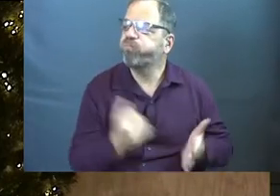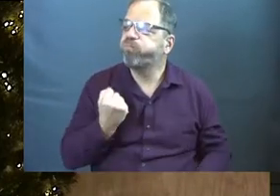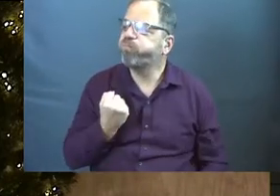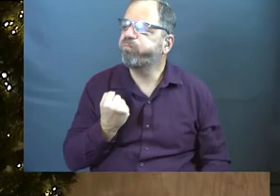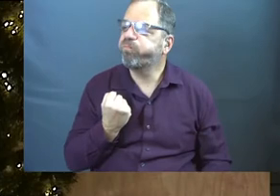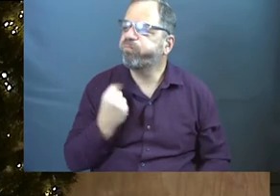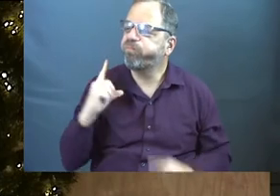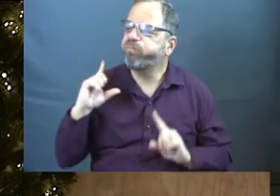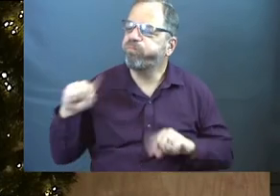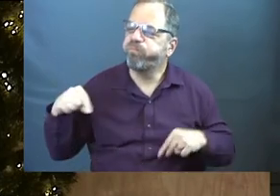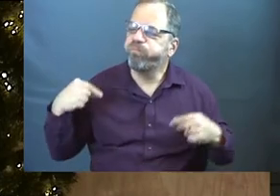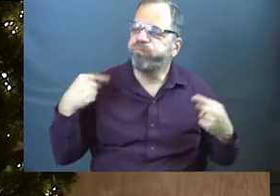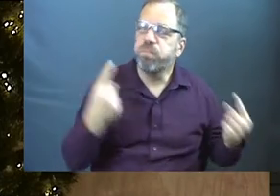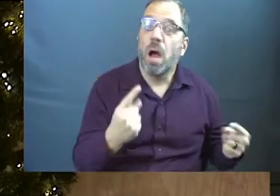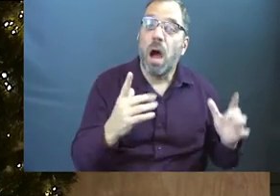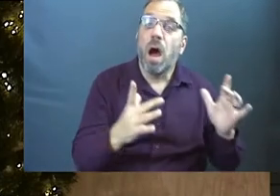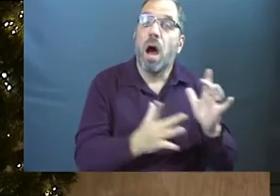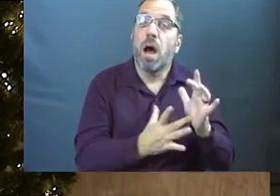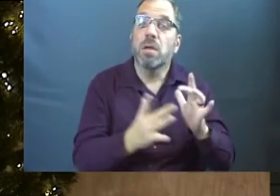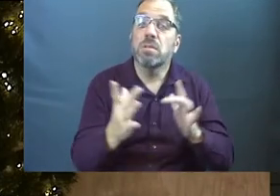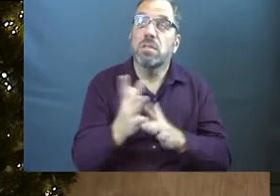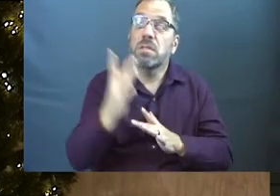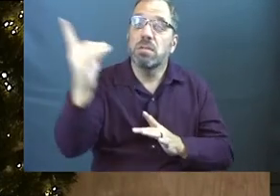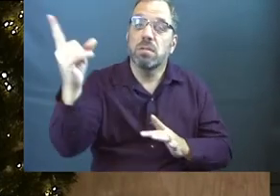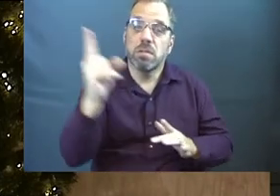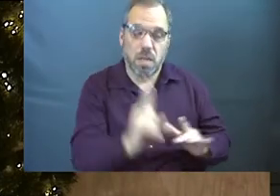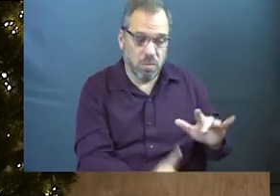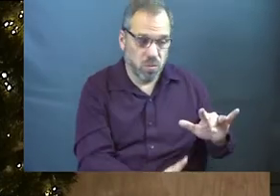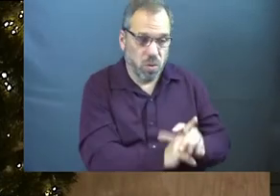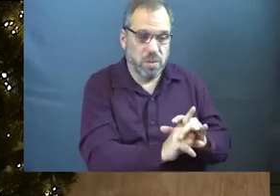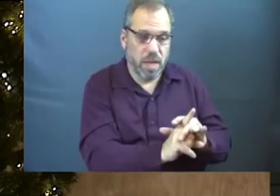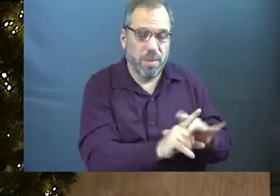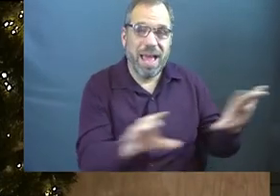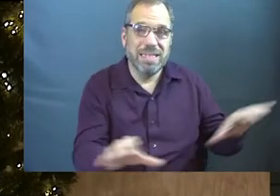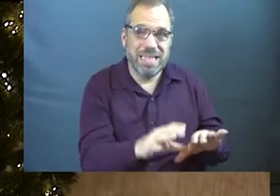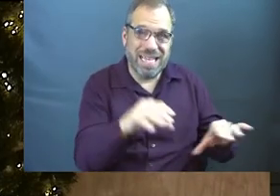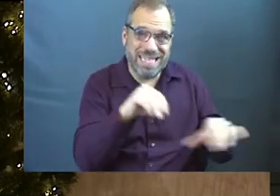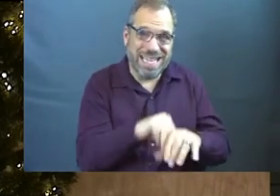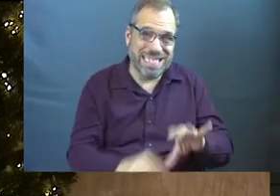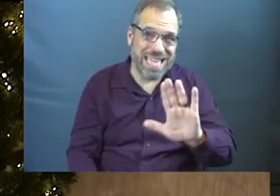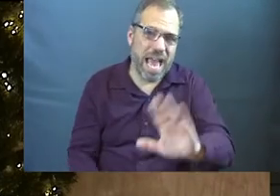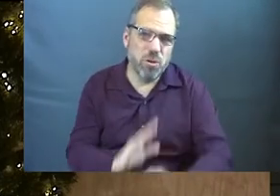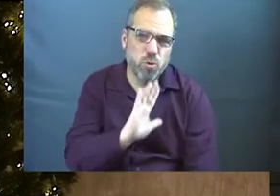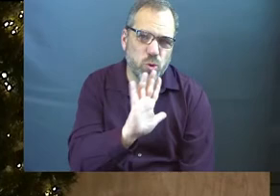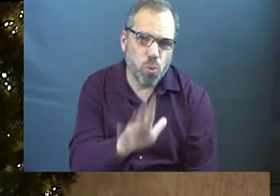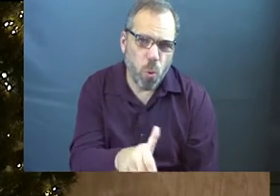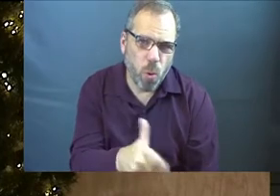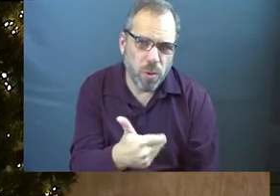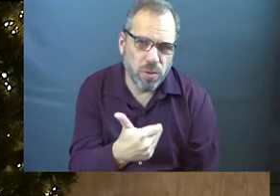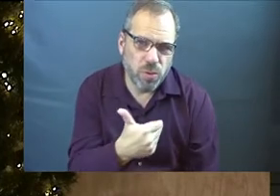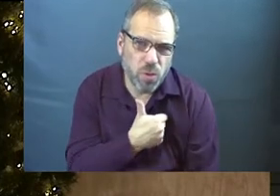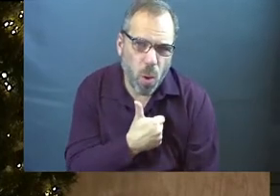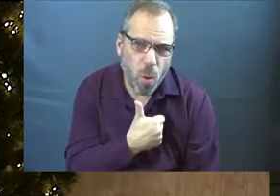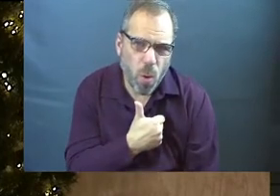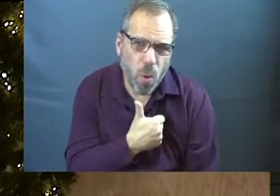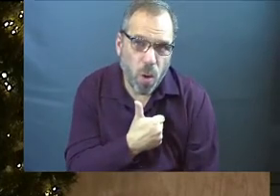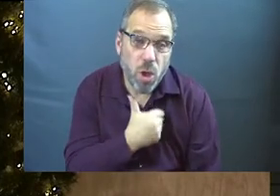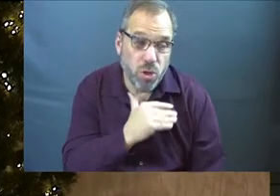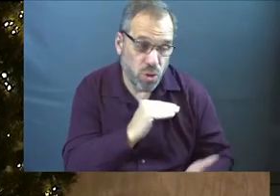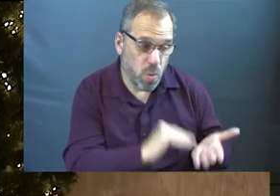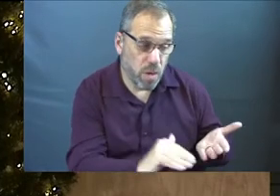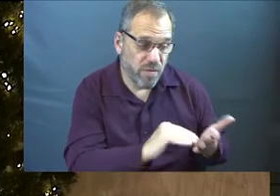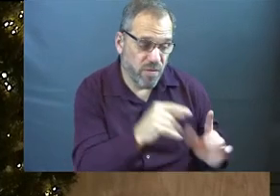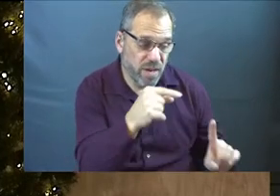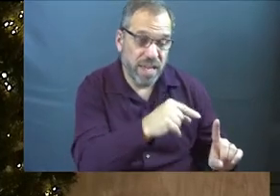forgive all of these years unless Jesus Christ himself comes and does something inside of your soul. So you want to forgive